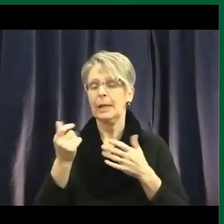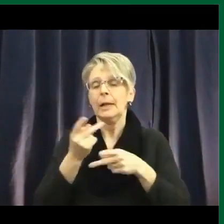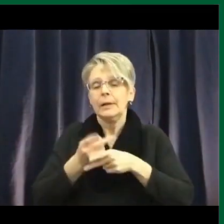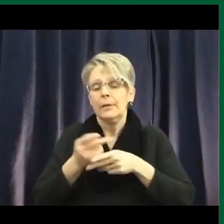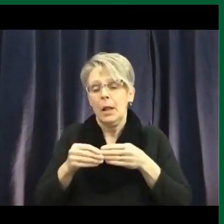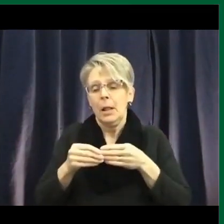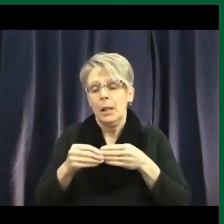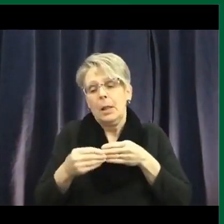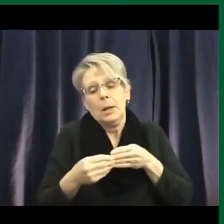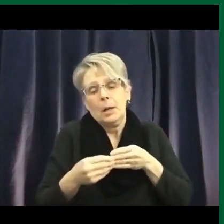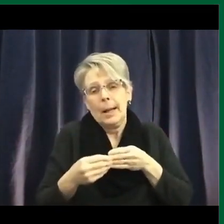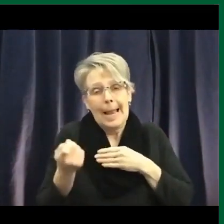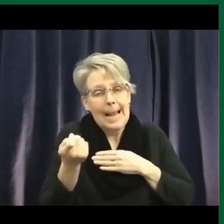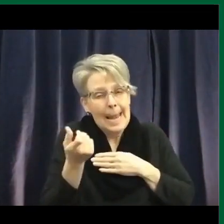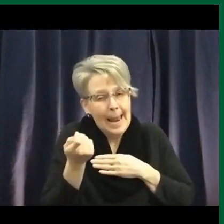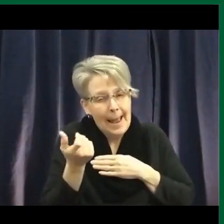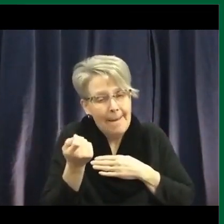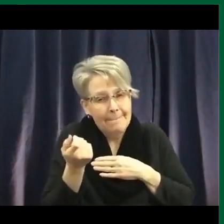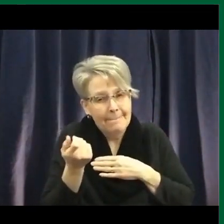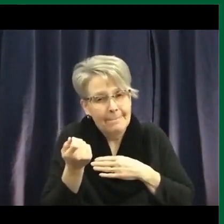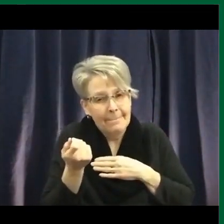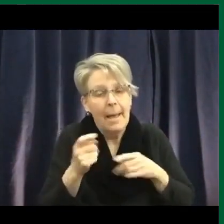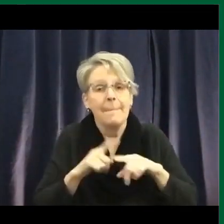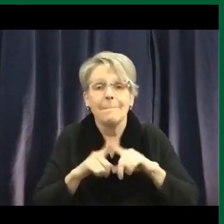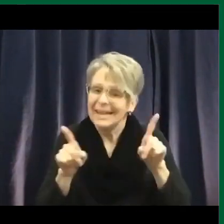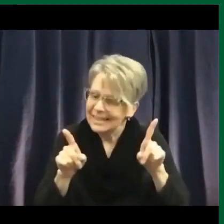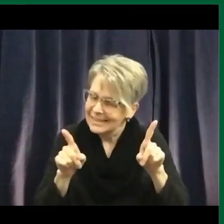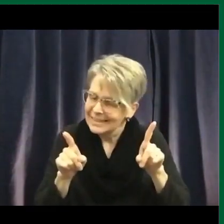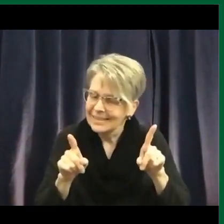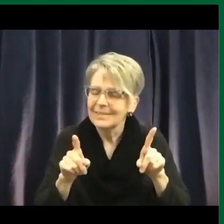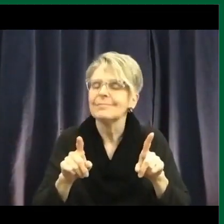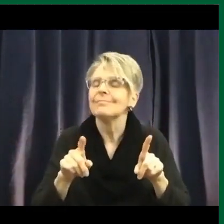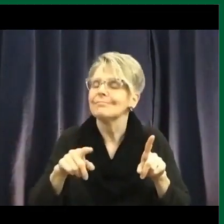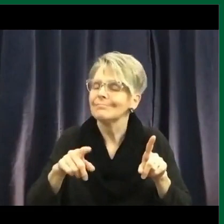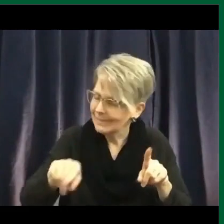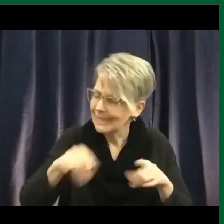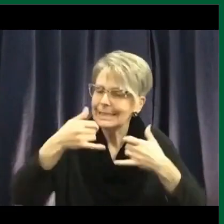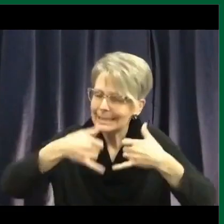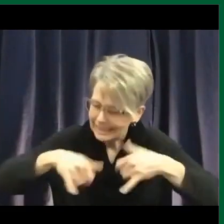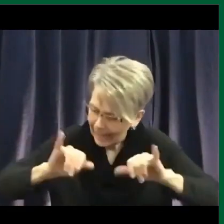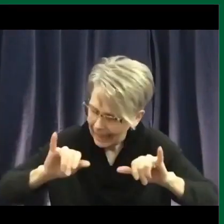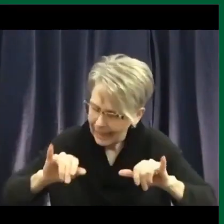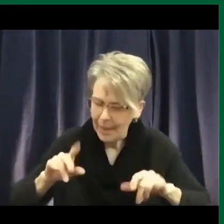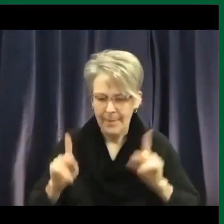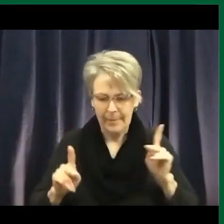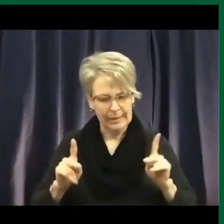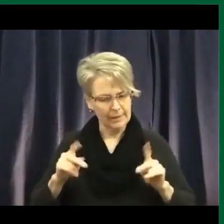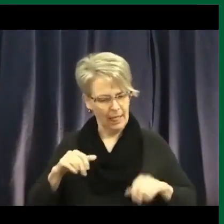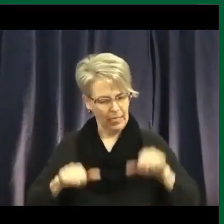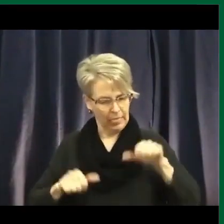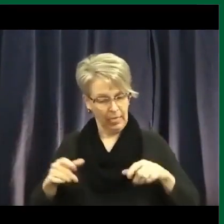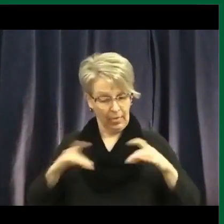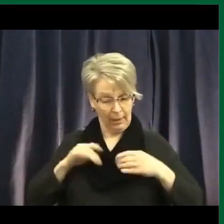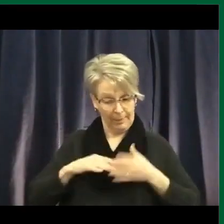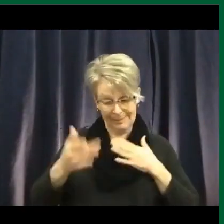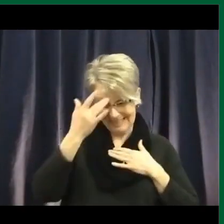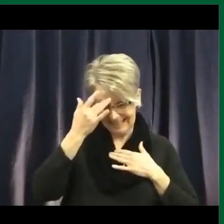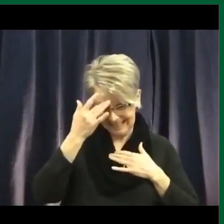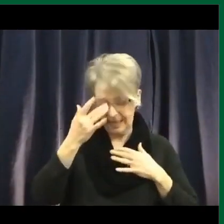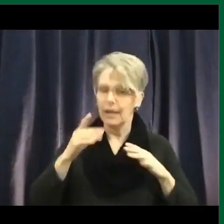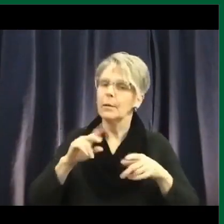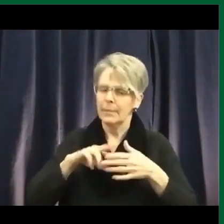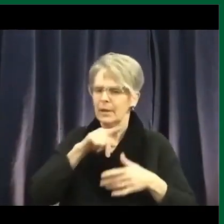okay at this point, but it comes with all those caveats that, for those who are shielding themselves well, this is not the time to have